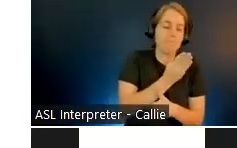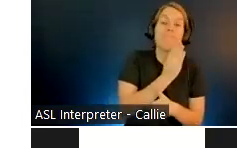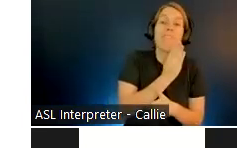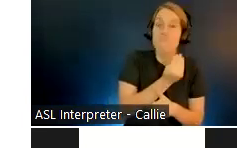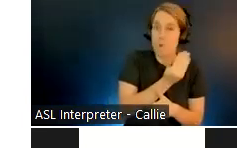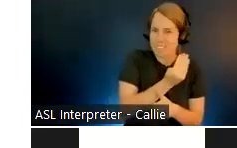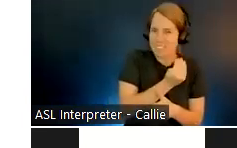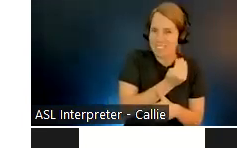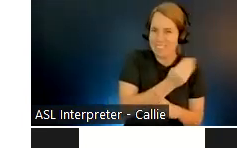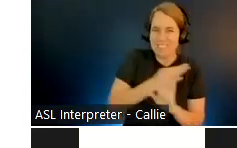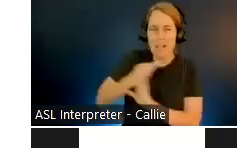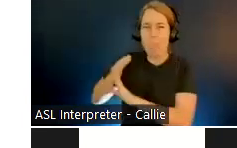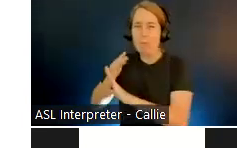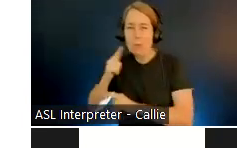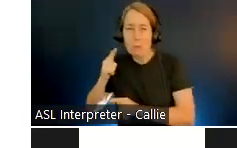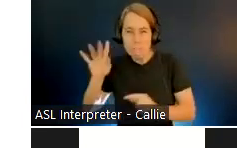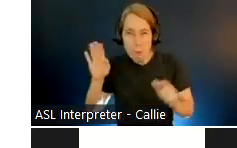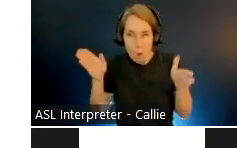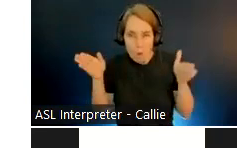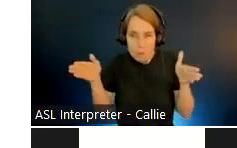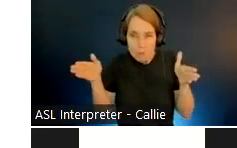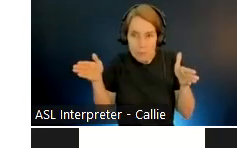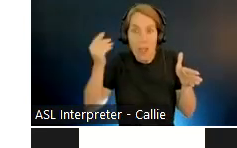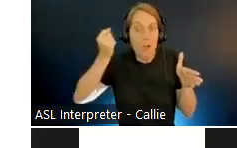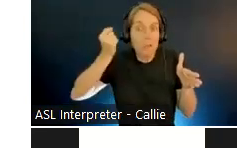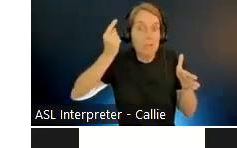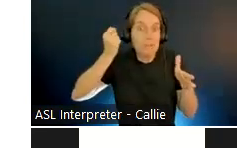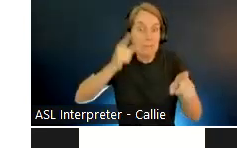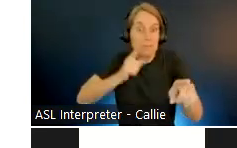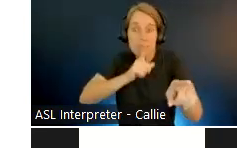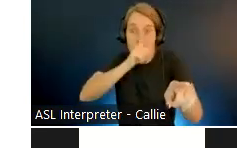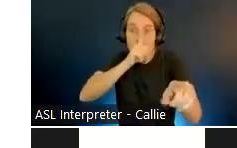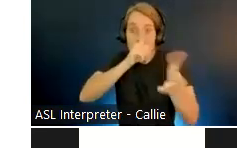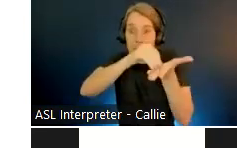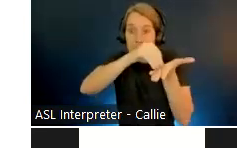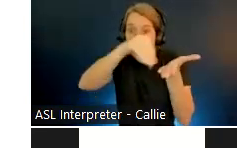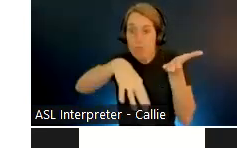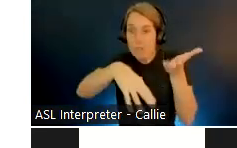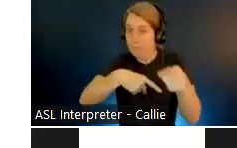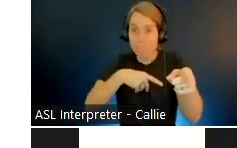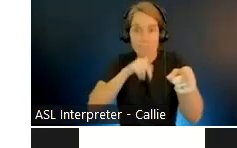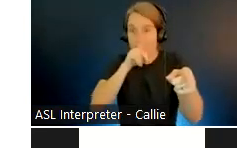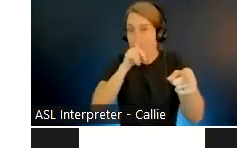you don't have to be a student to be a youth with a disability. Next slide, please.